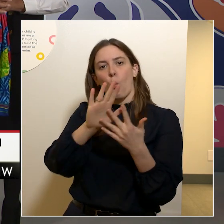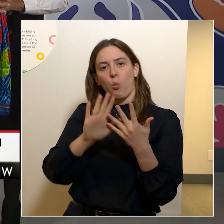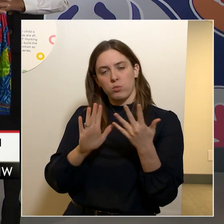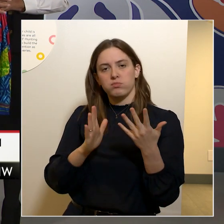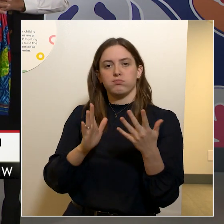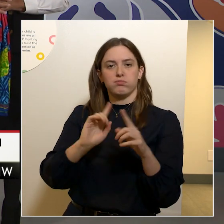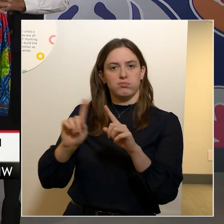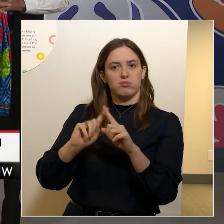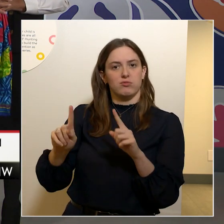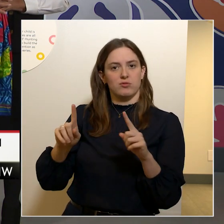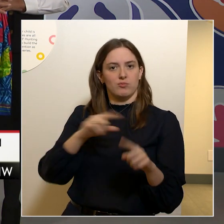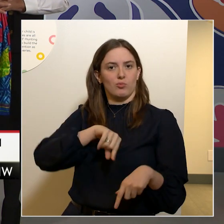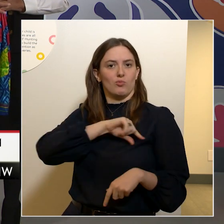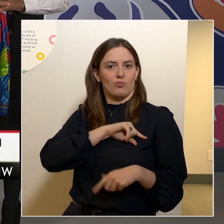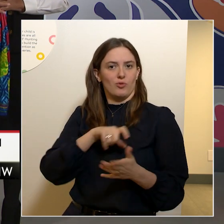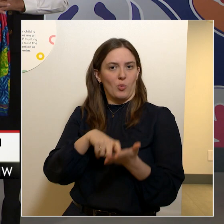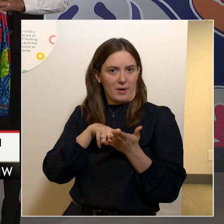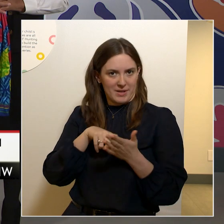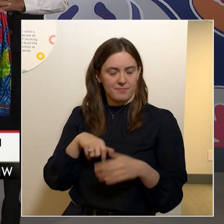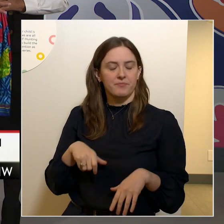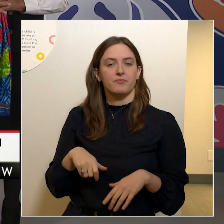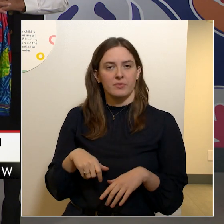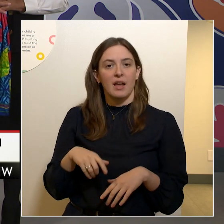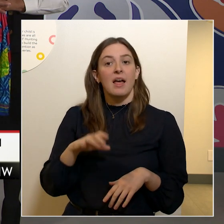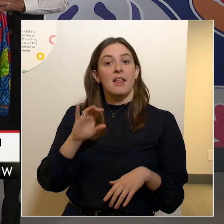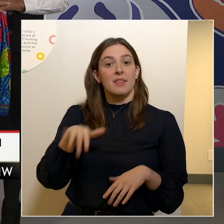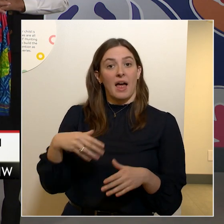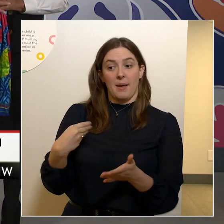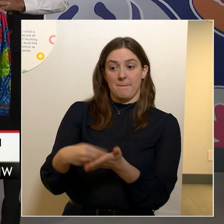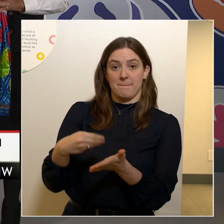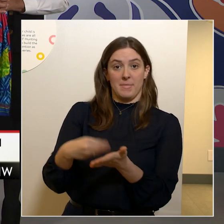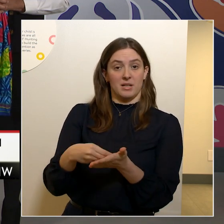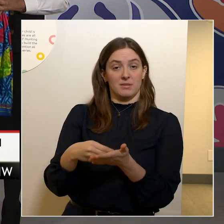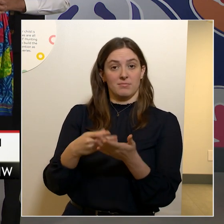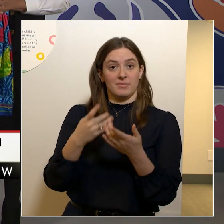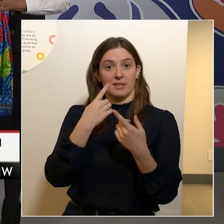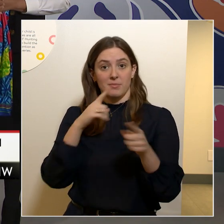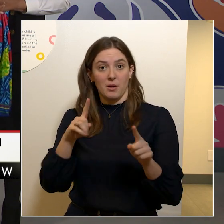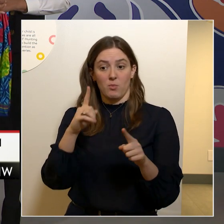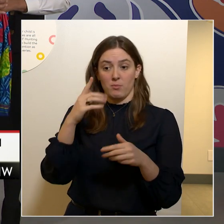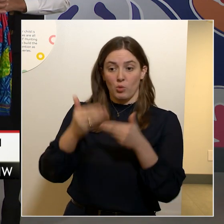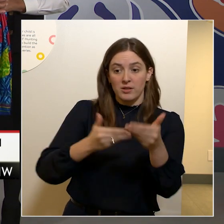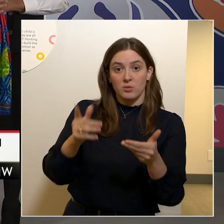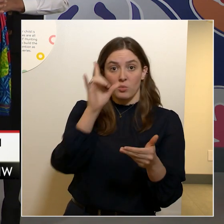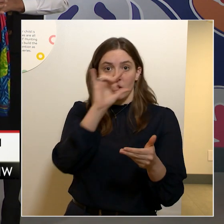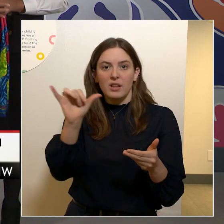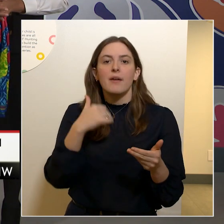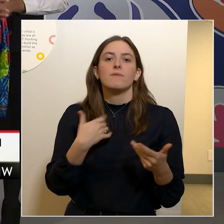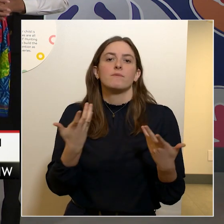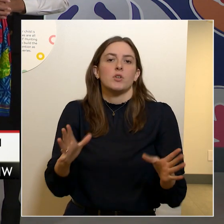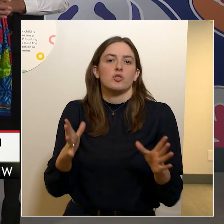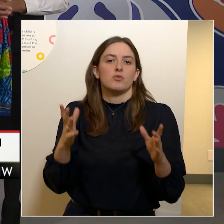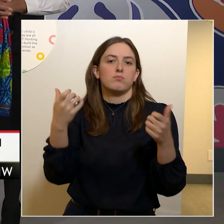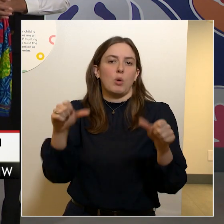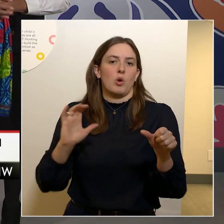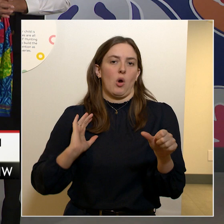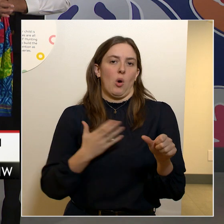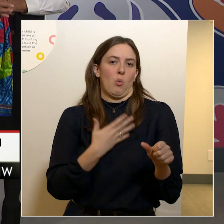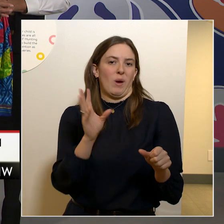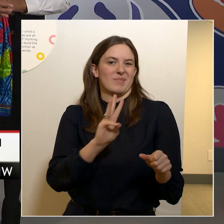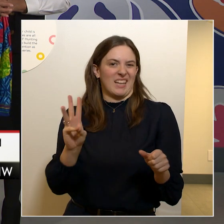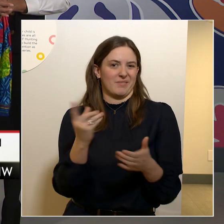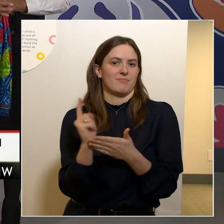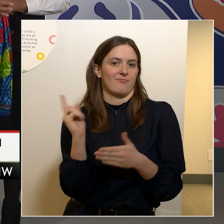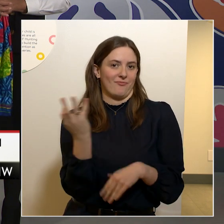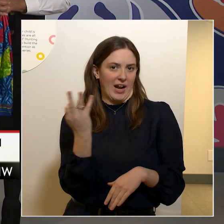posted already. We actually released the grants this past Friday. So they're posted on DemPed's website.